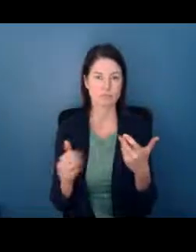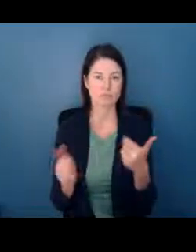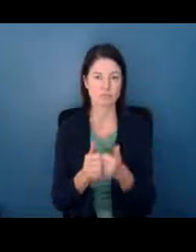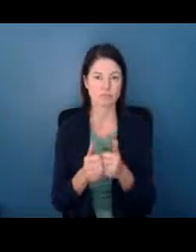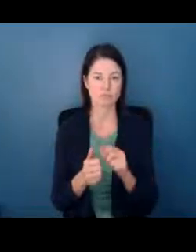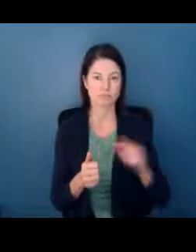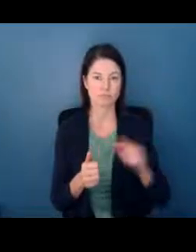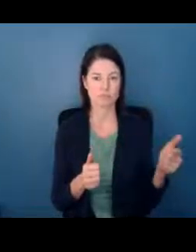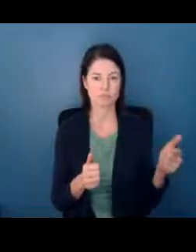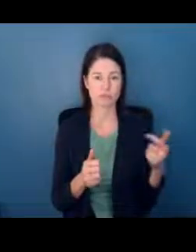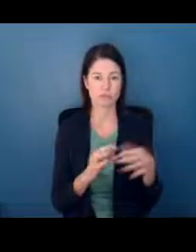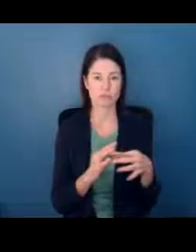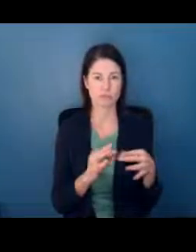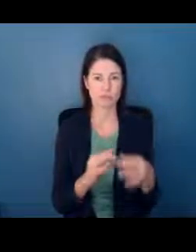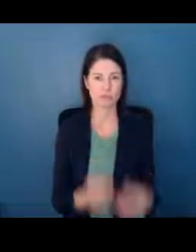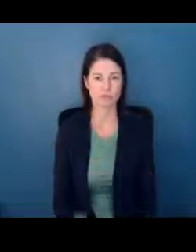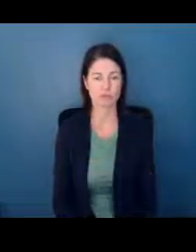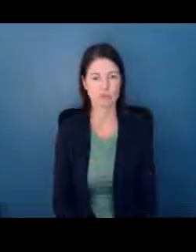it. Davis.